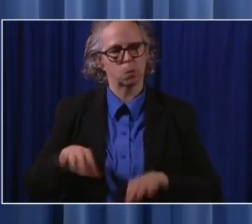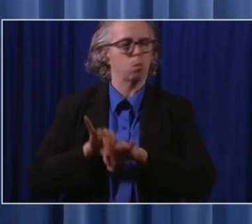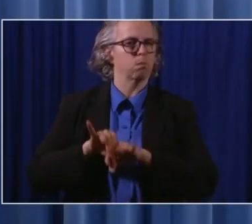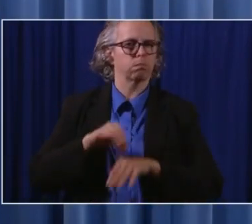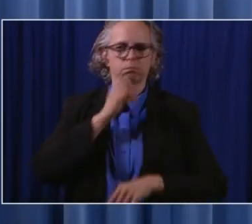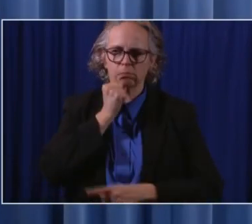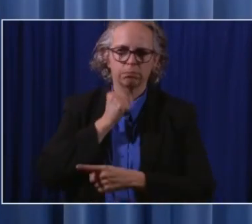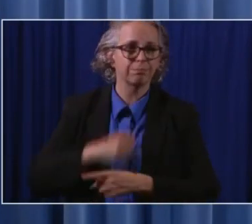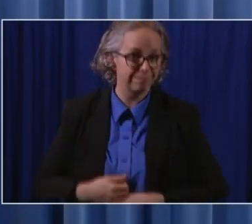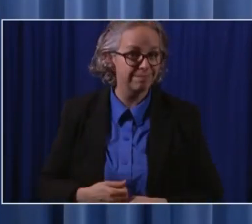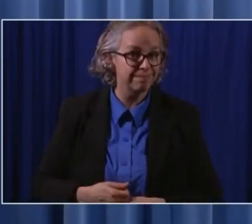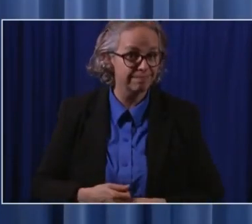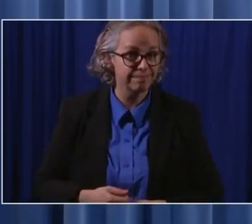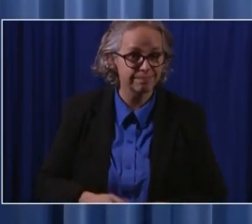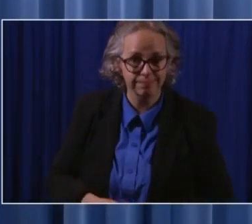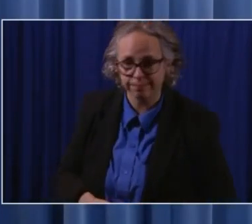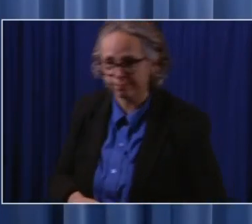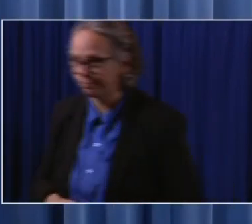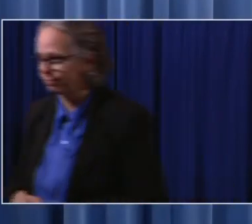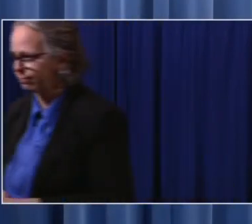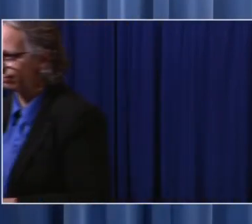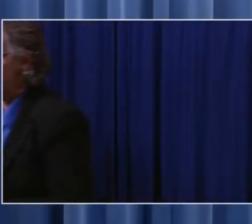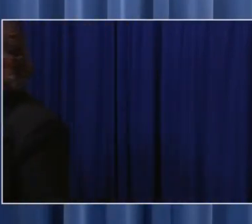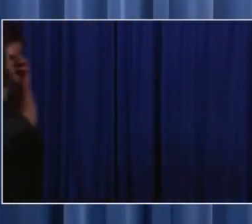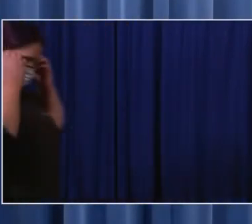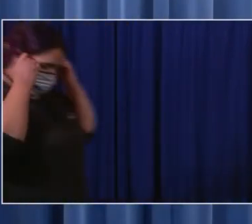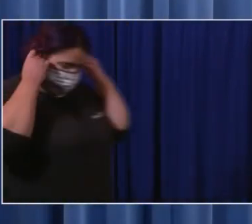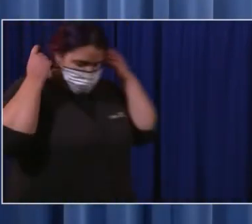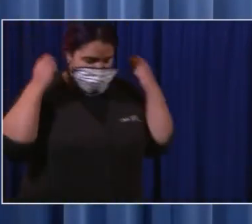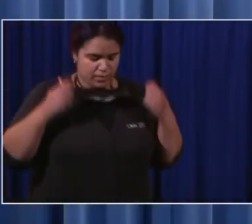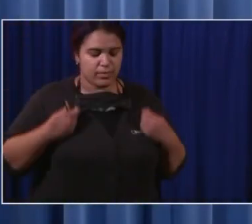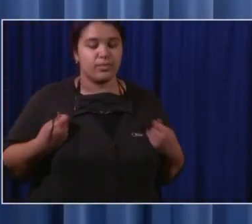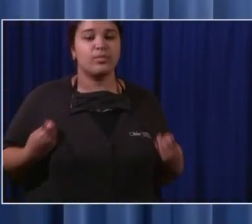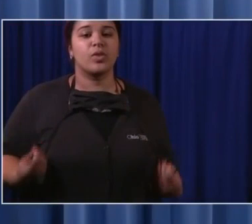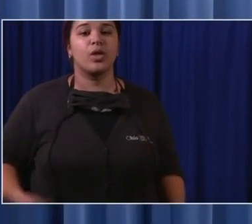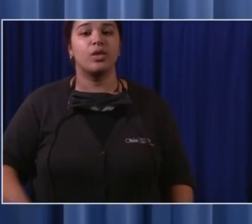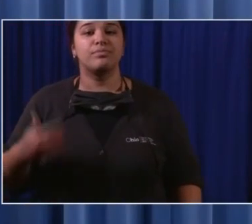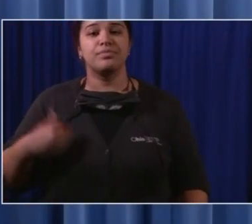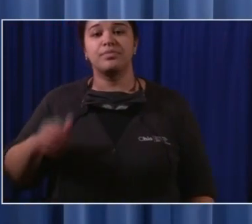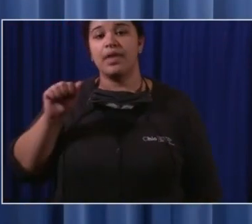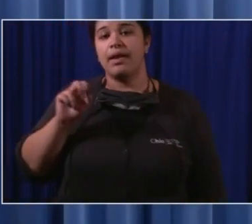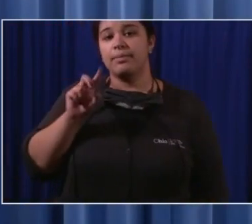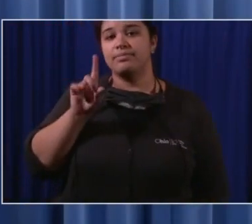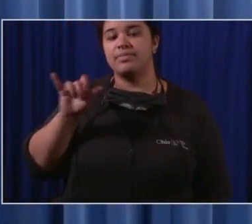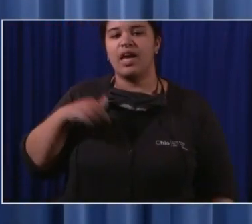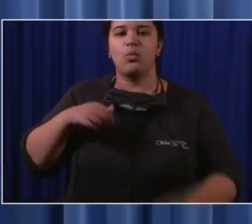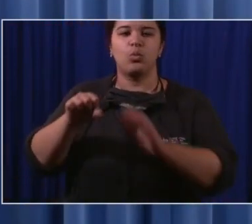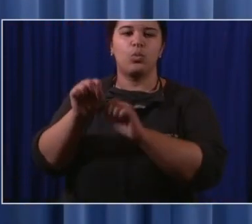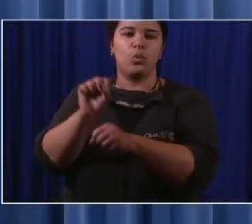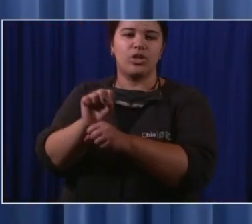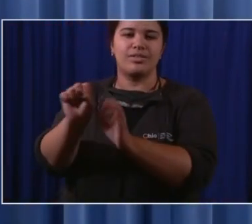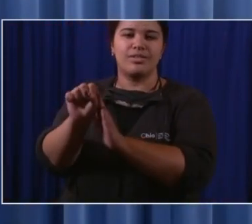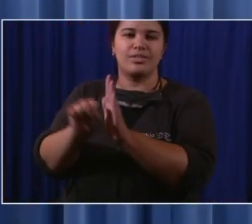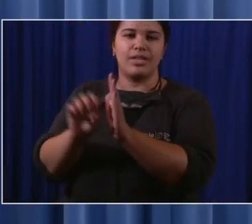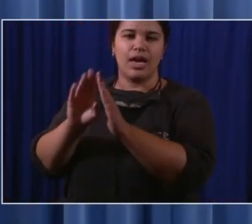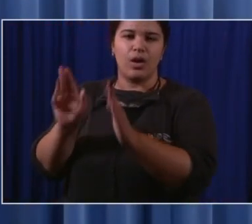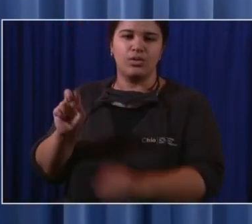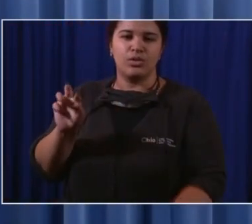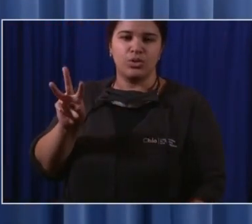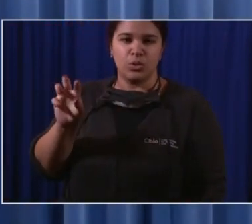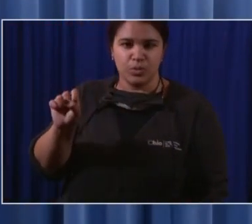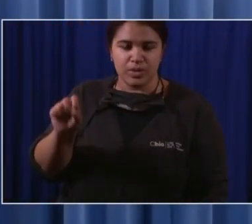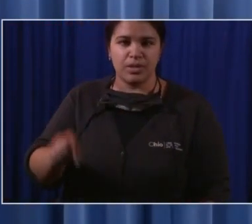Hi, Governor. Andy Chow with Ohio Public Radio and Television State House News Bureau. Jumping off on an earlier question, when it comes